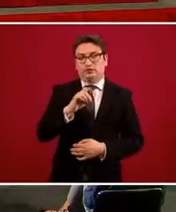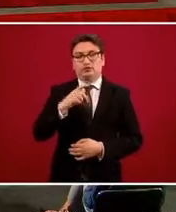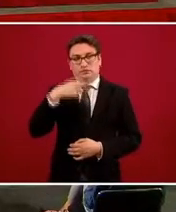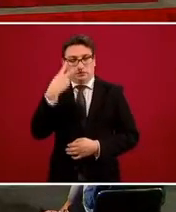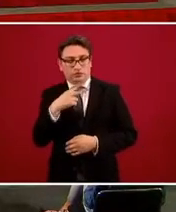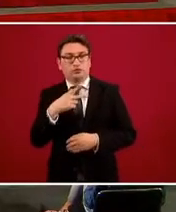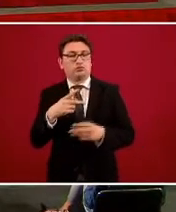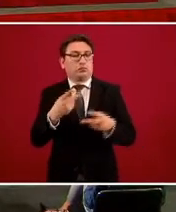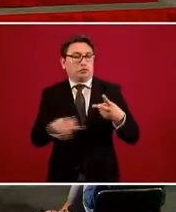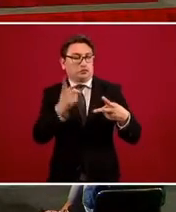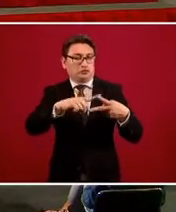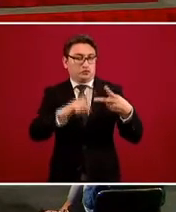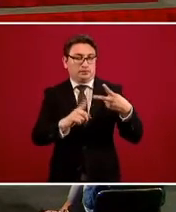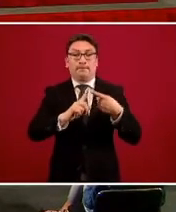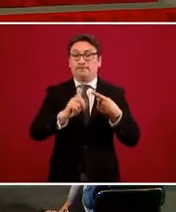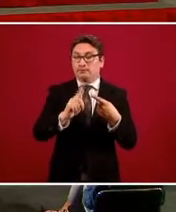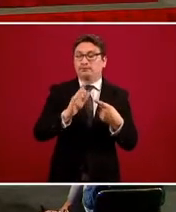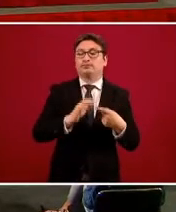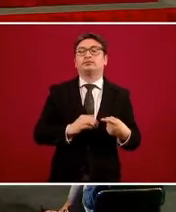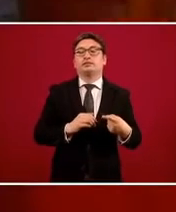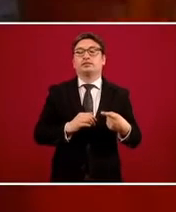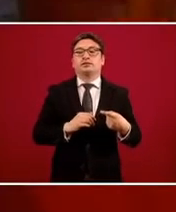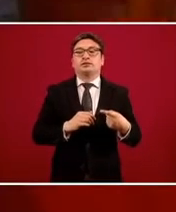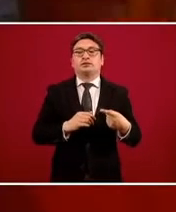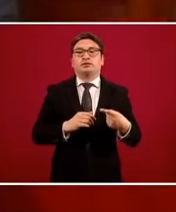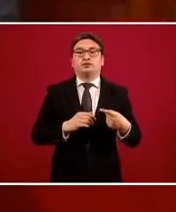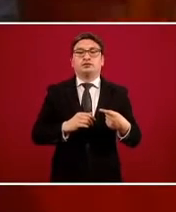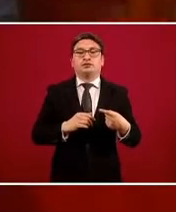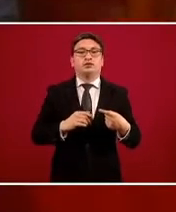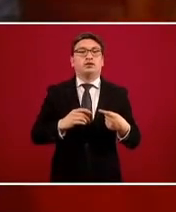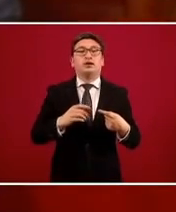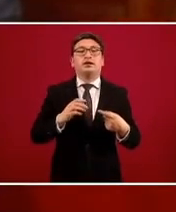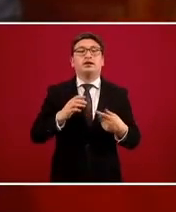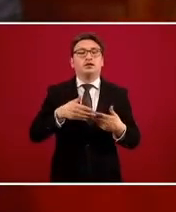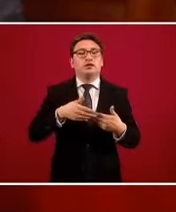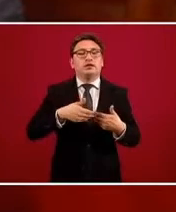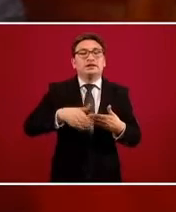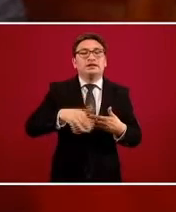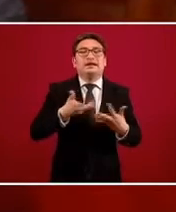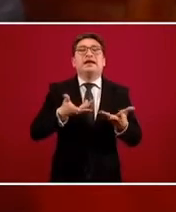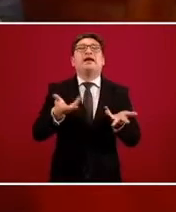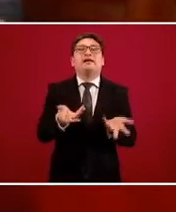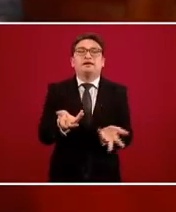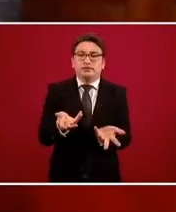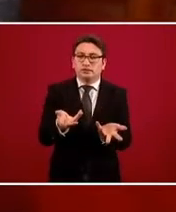2 questions. The first one, which measures